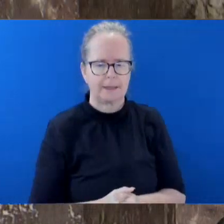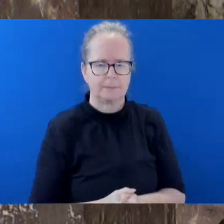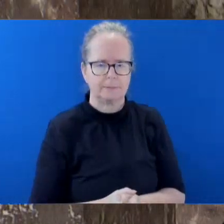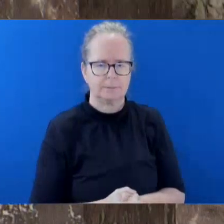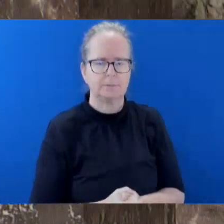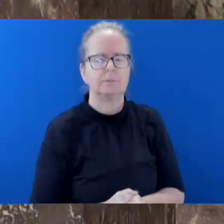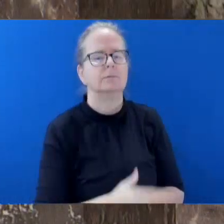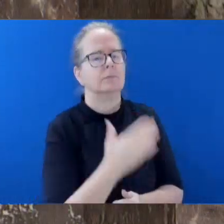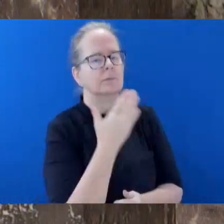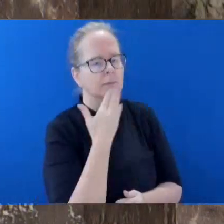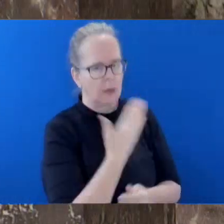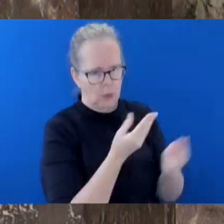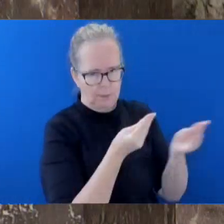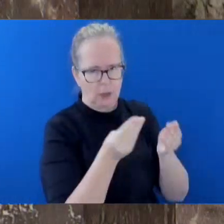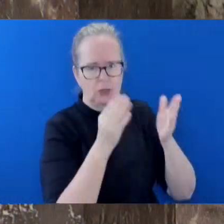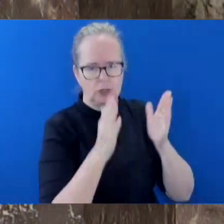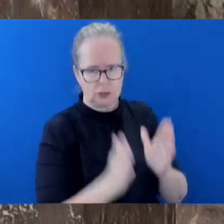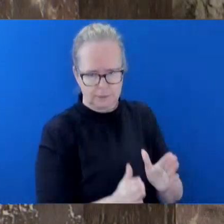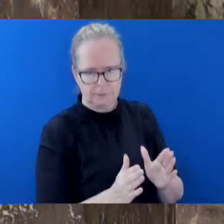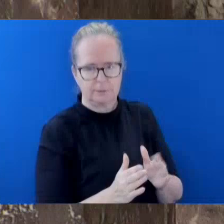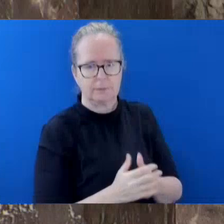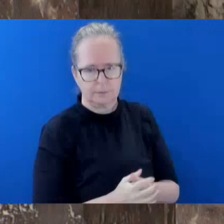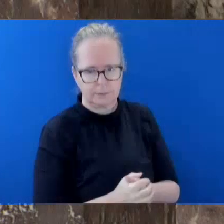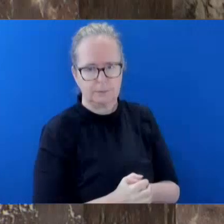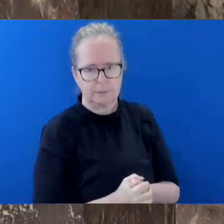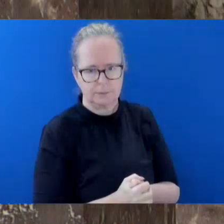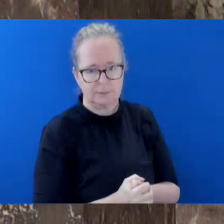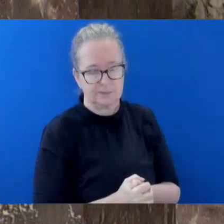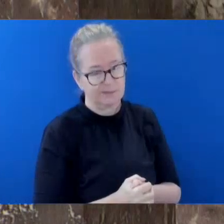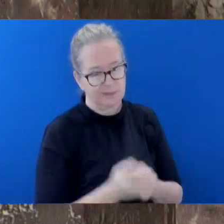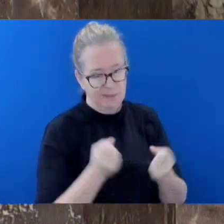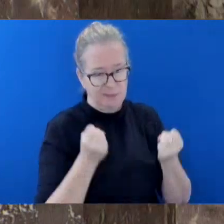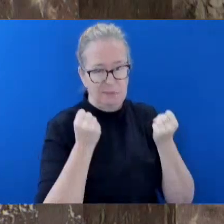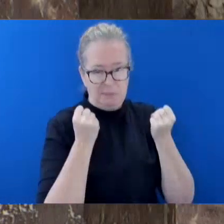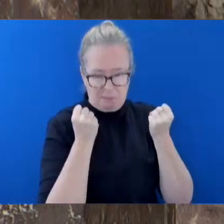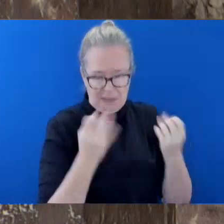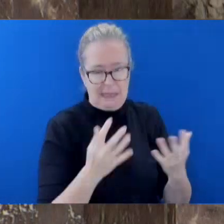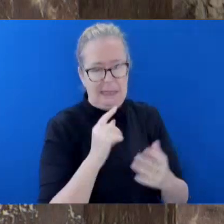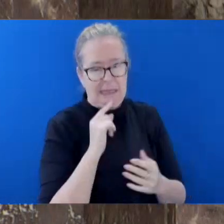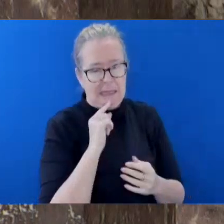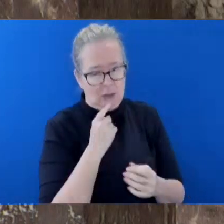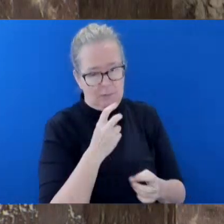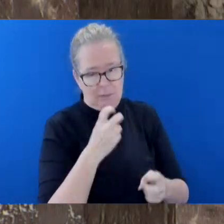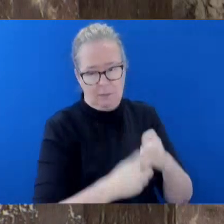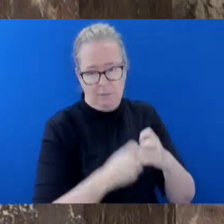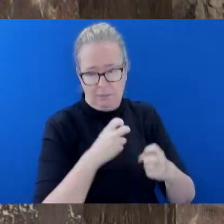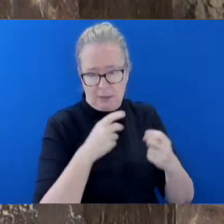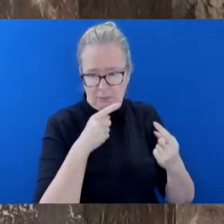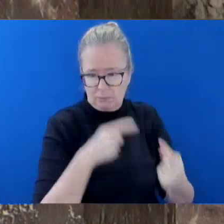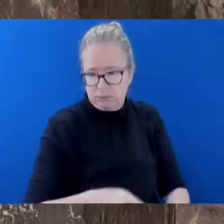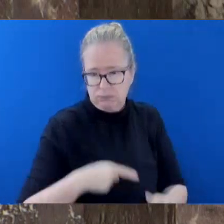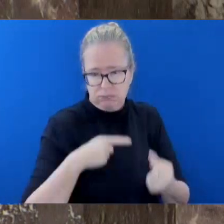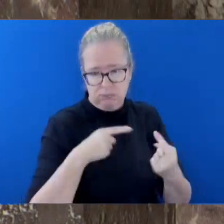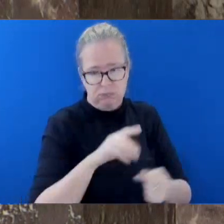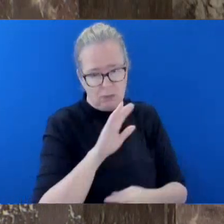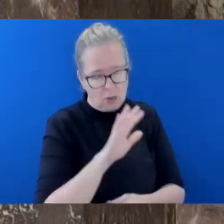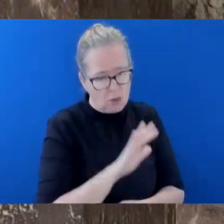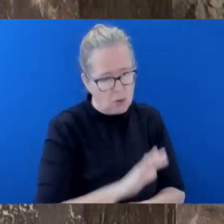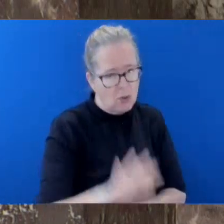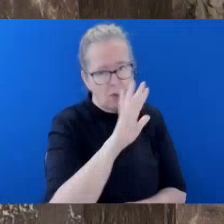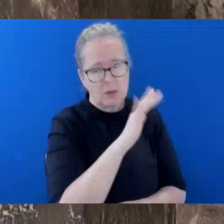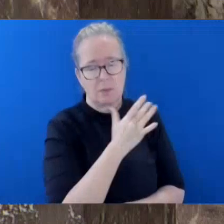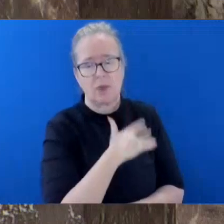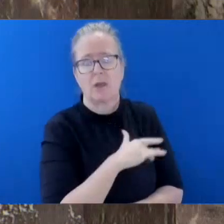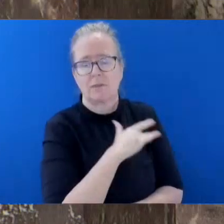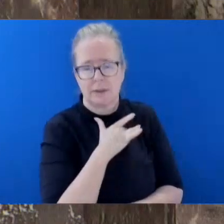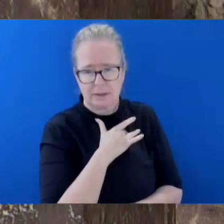There is a lot of serious issues in this province. People are struggling to find housing. People are, wanting to